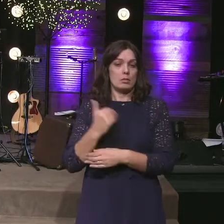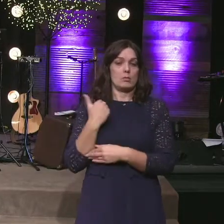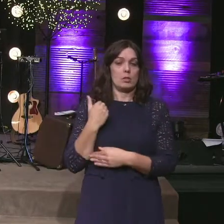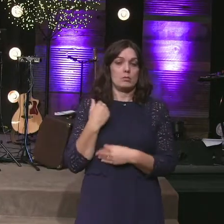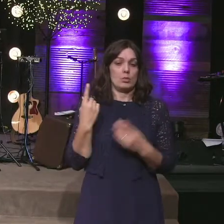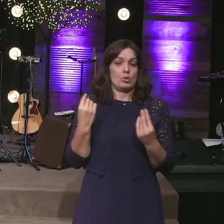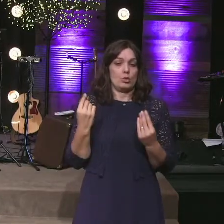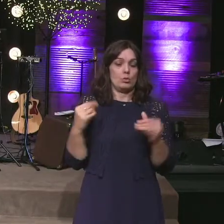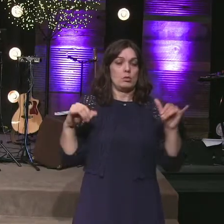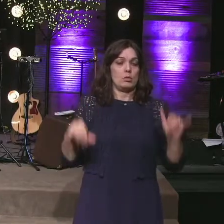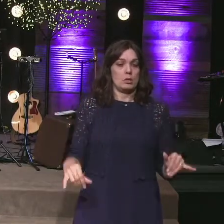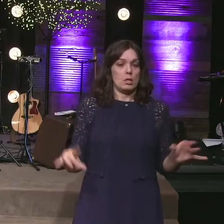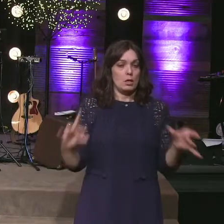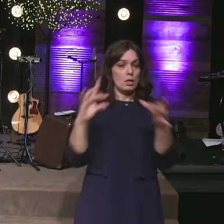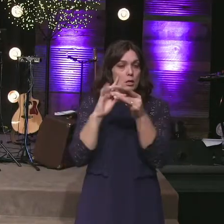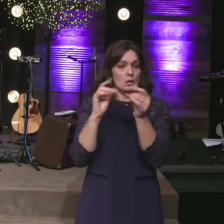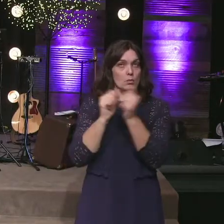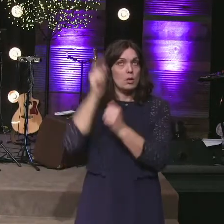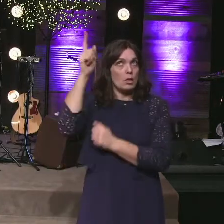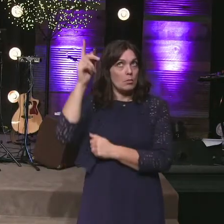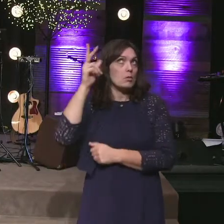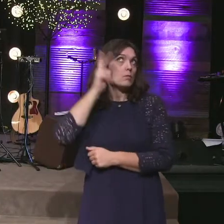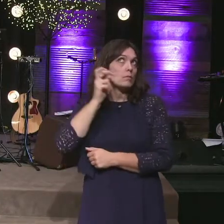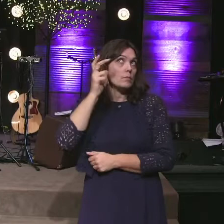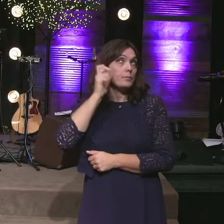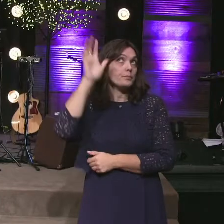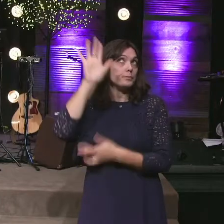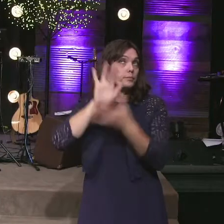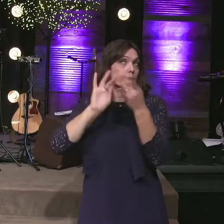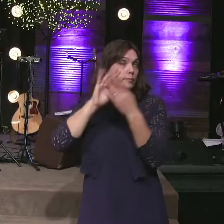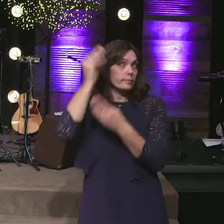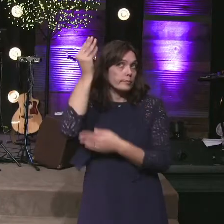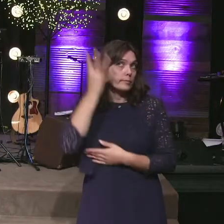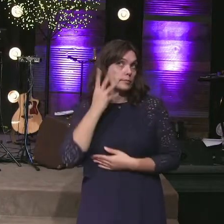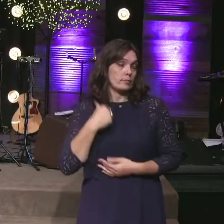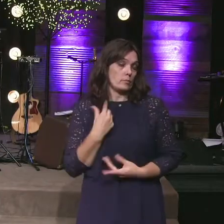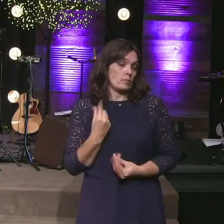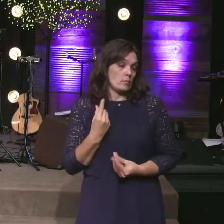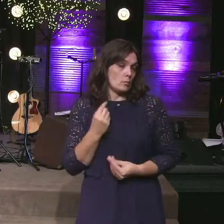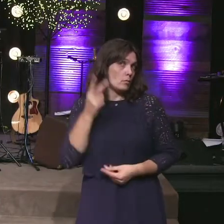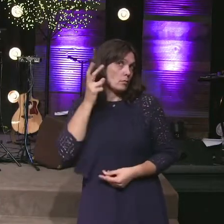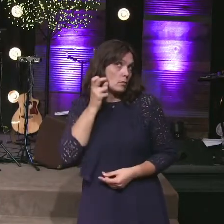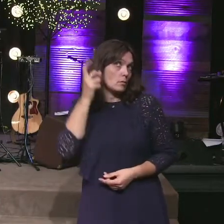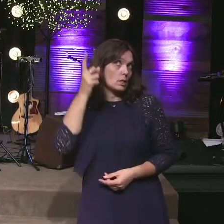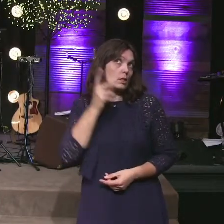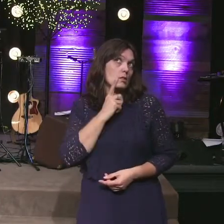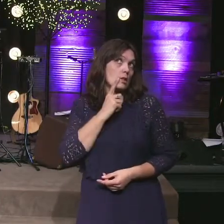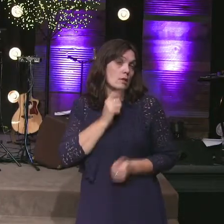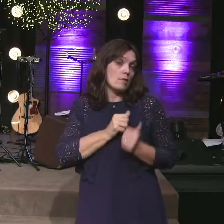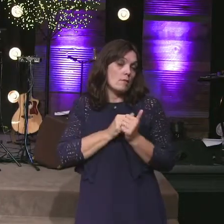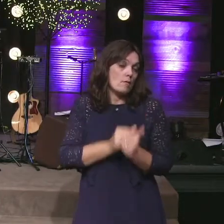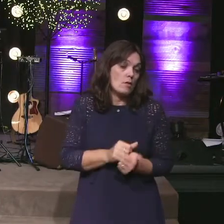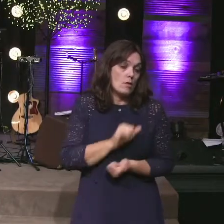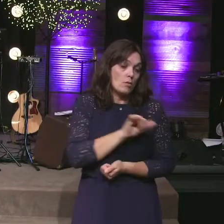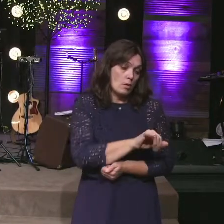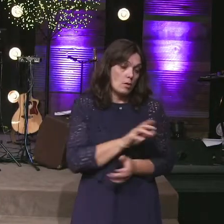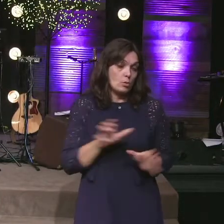so that I can hear Him speak, so that I will hear Him say, this is the way, walk in it.